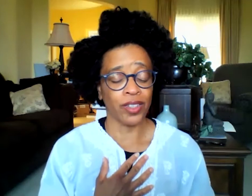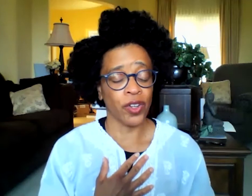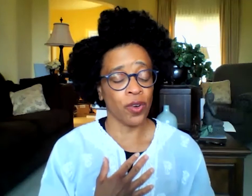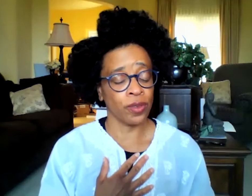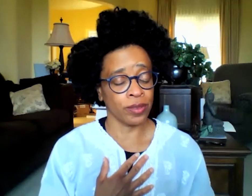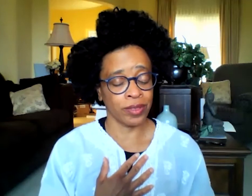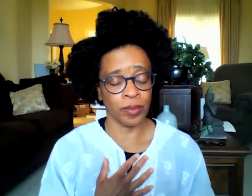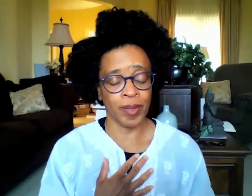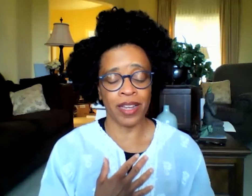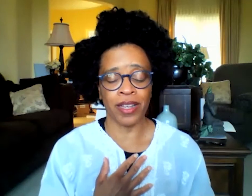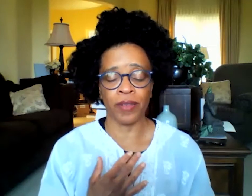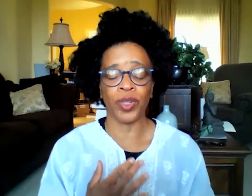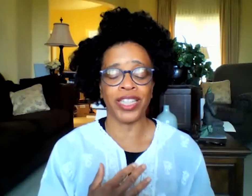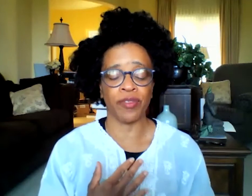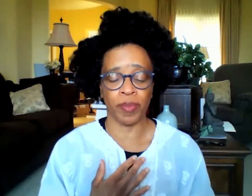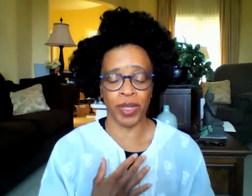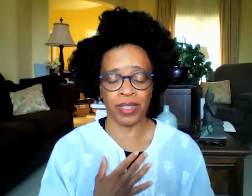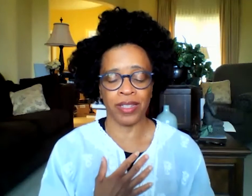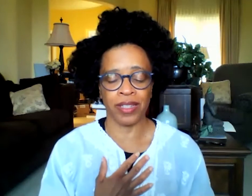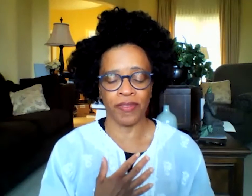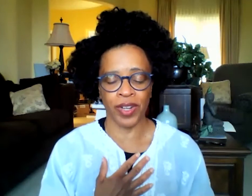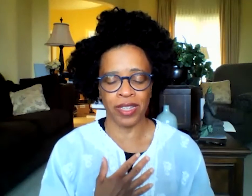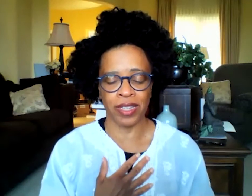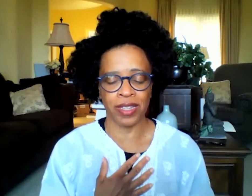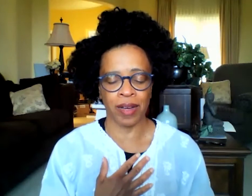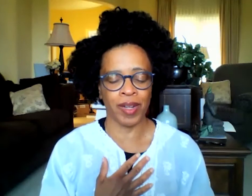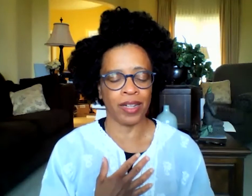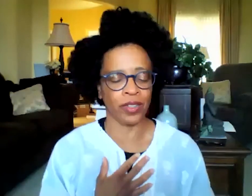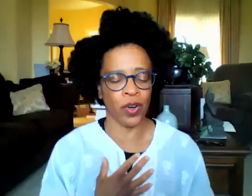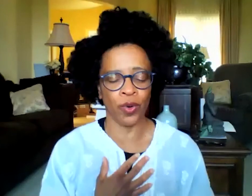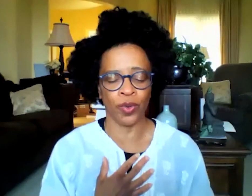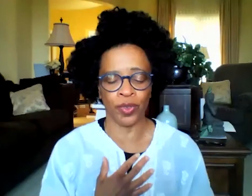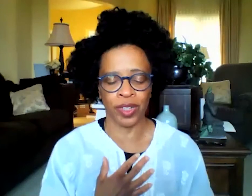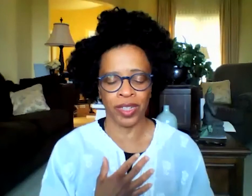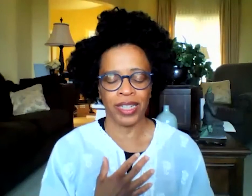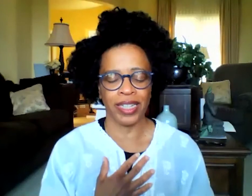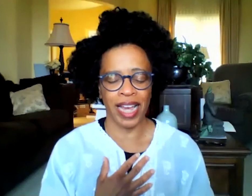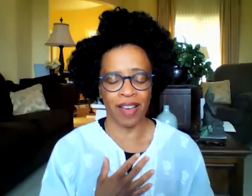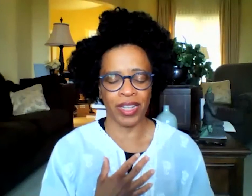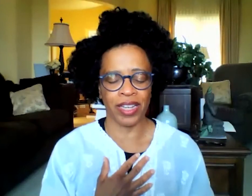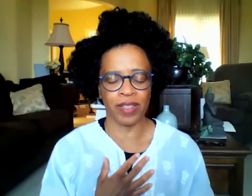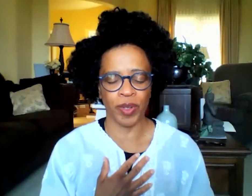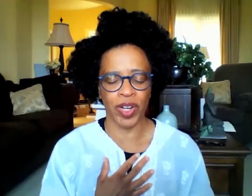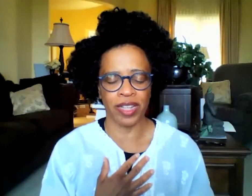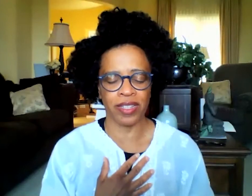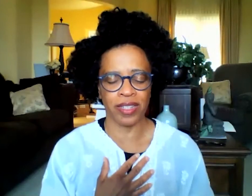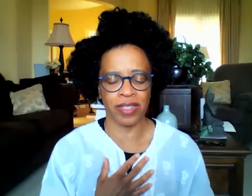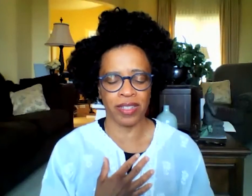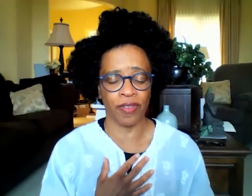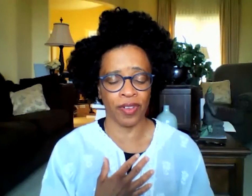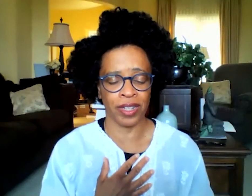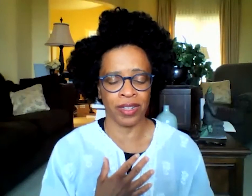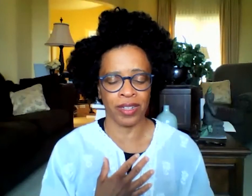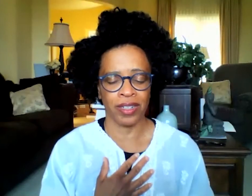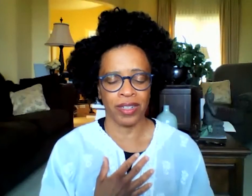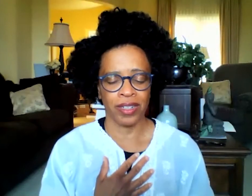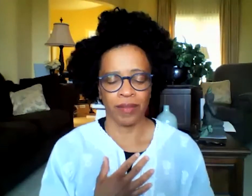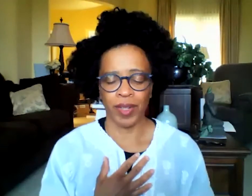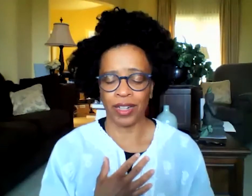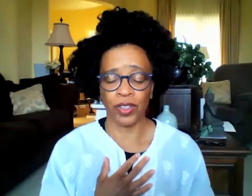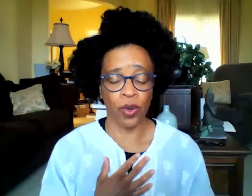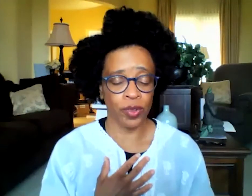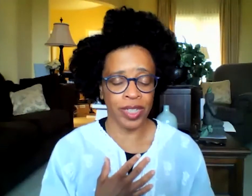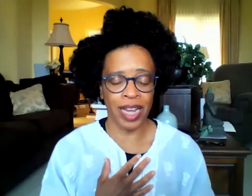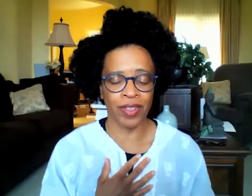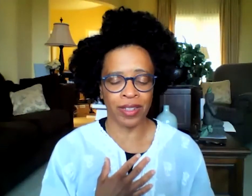I'm not alone. You might inwardly repeat these phrases. I'm not alone in having experienced suffering.